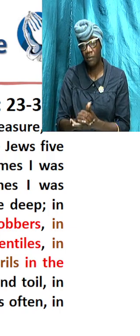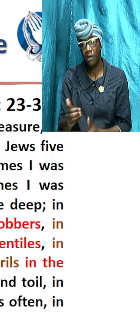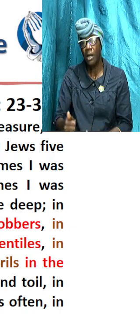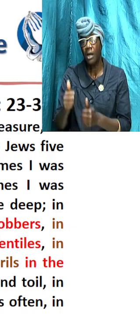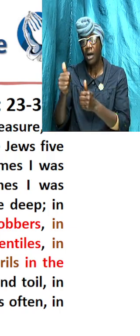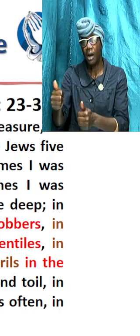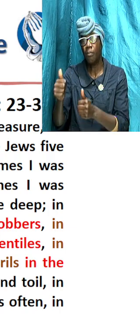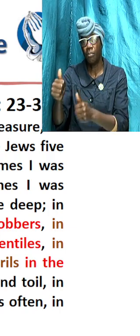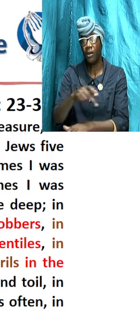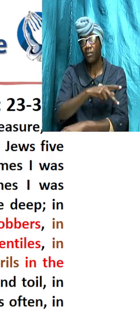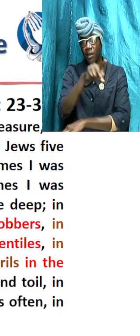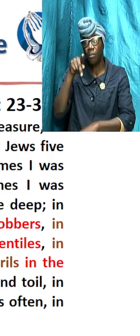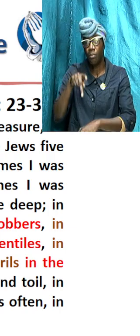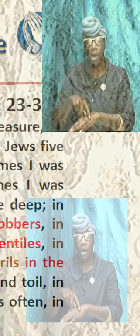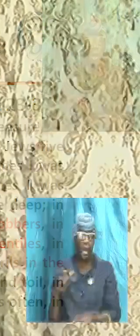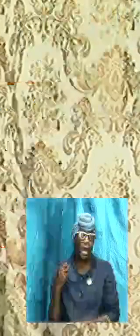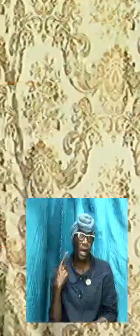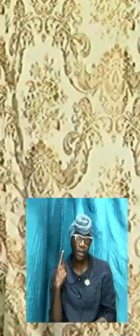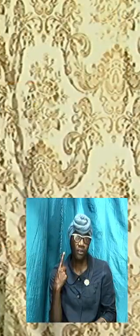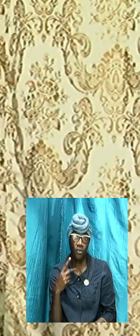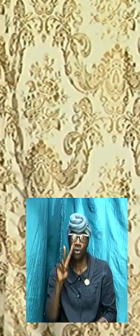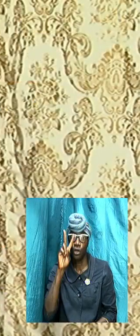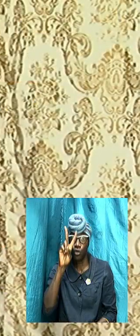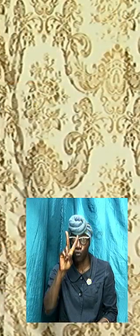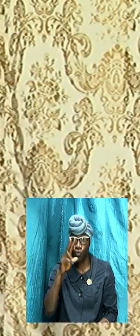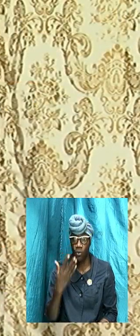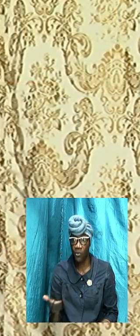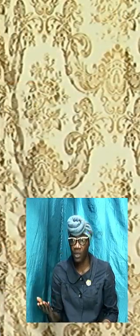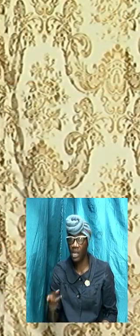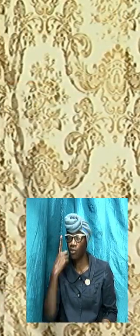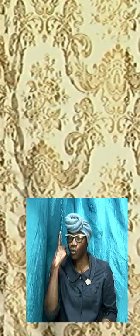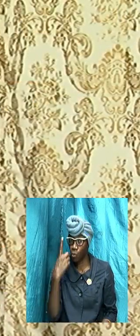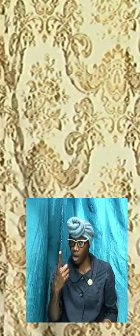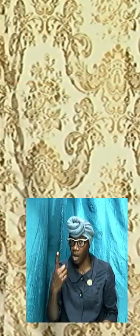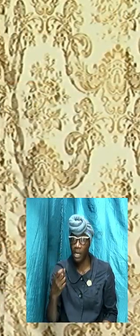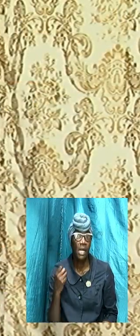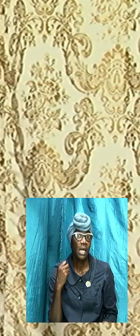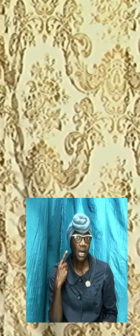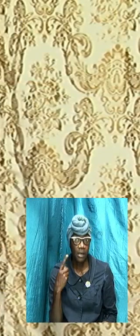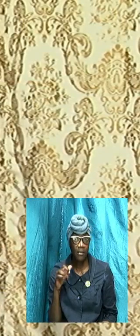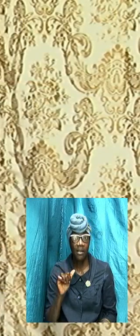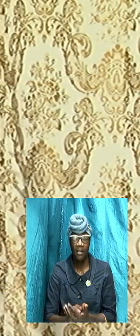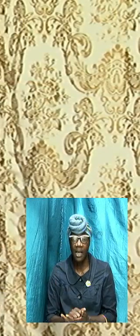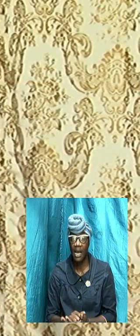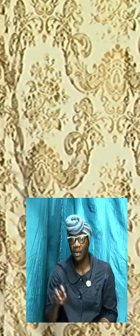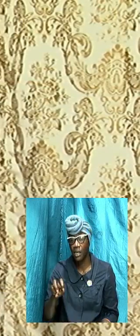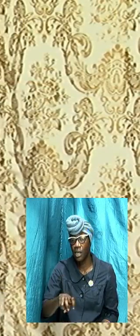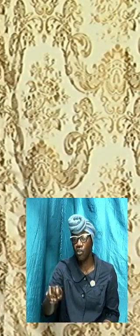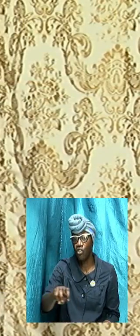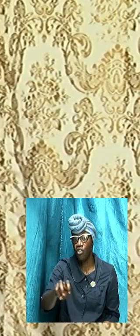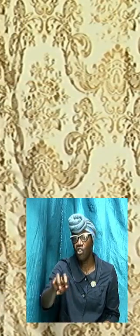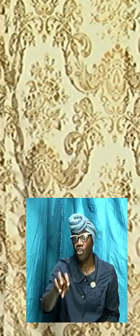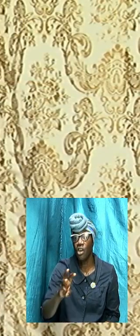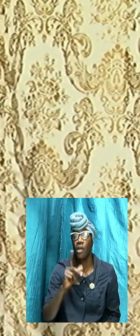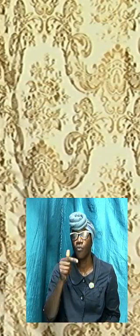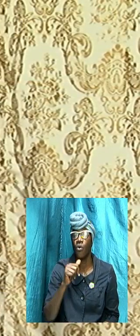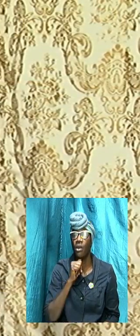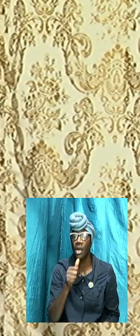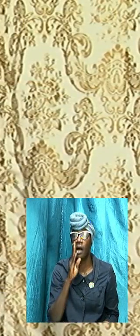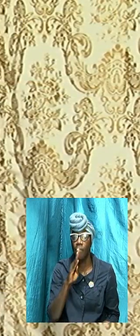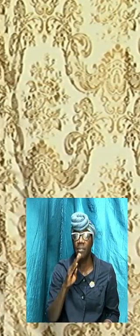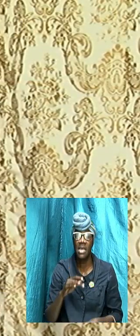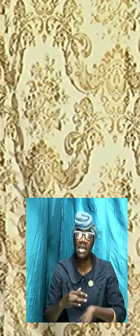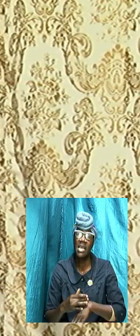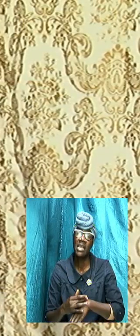Paul understood 2 main things. One, he understood that the journey would not be